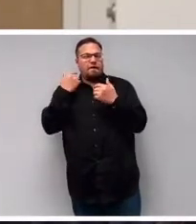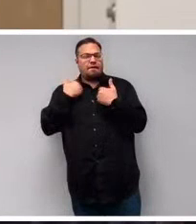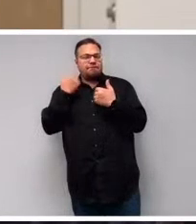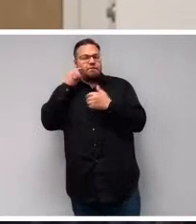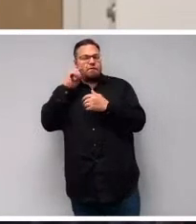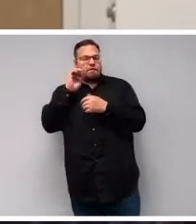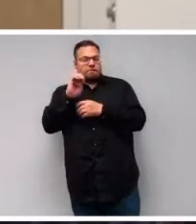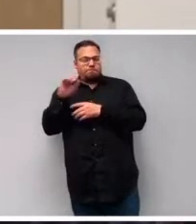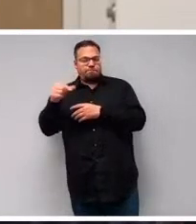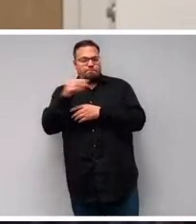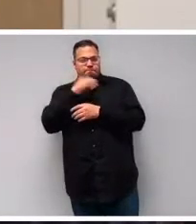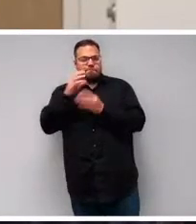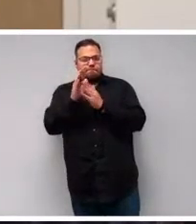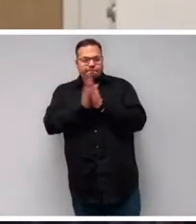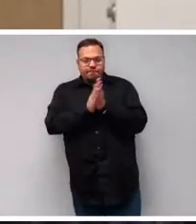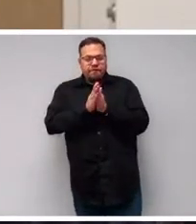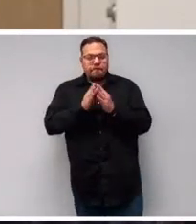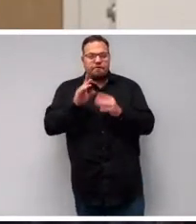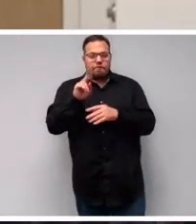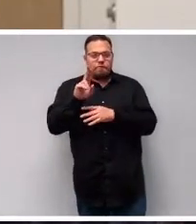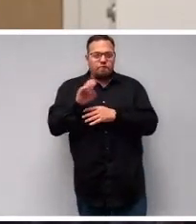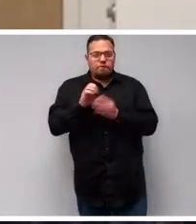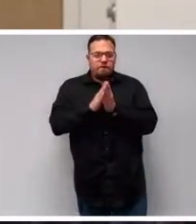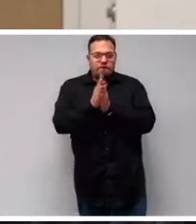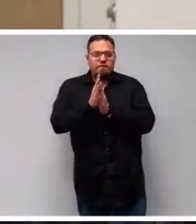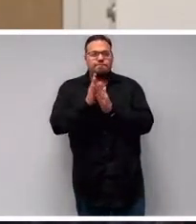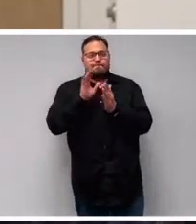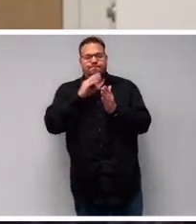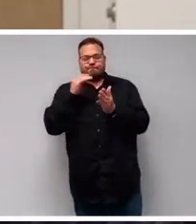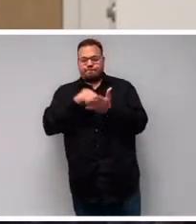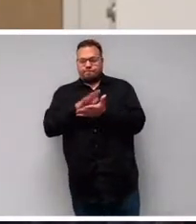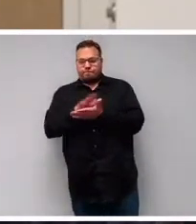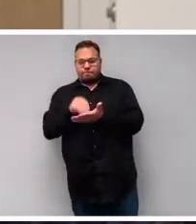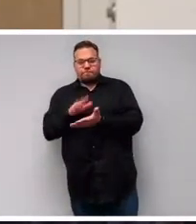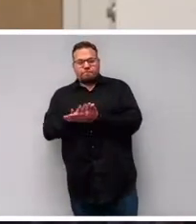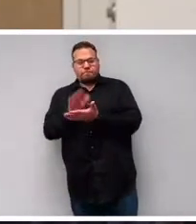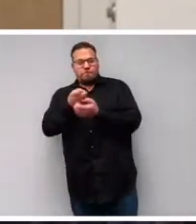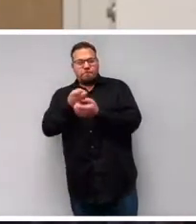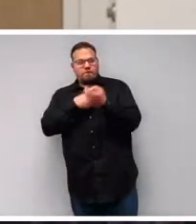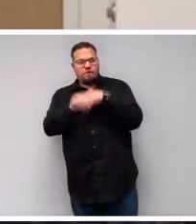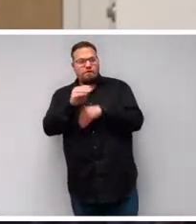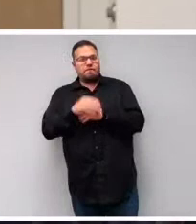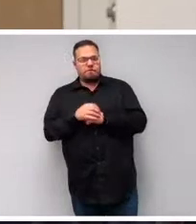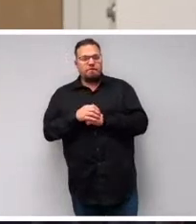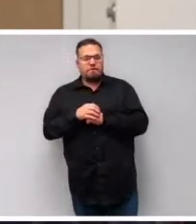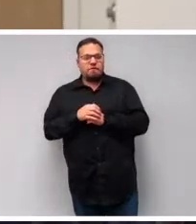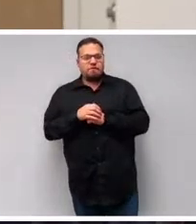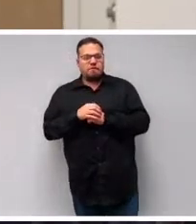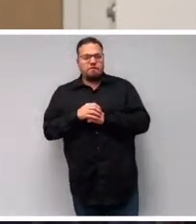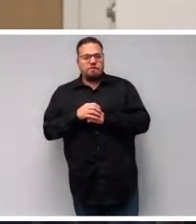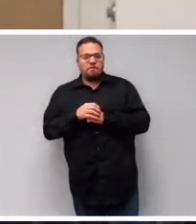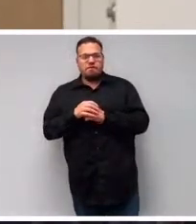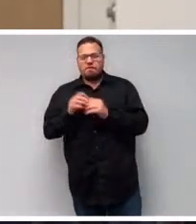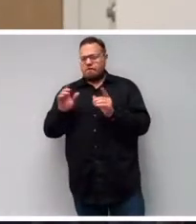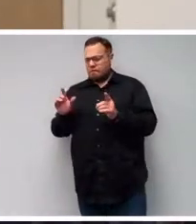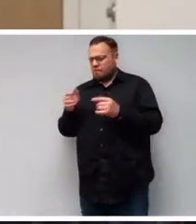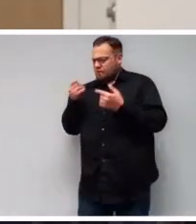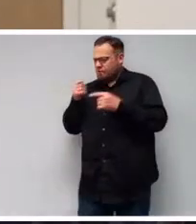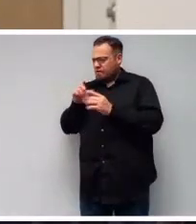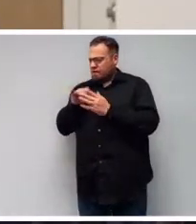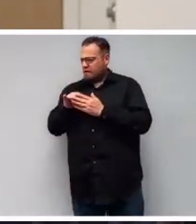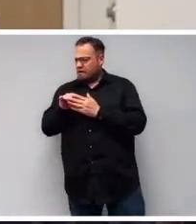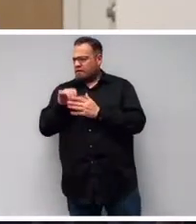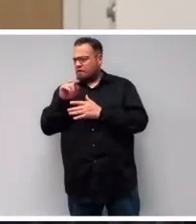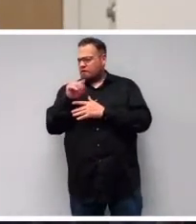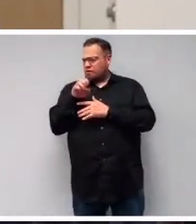and then record the transaction as Paul has described. And during the terms of the lease,